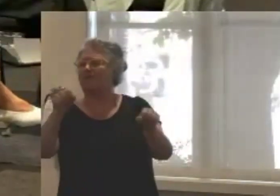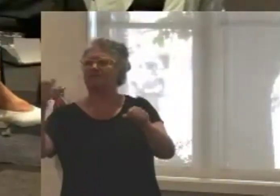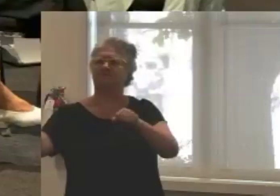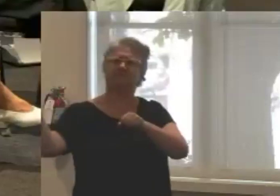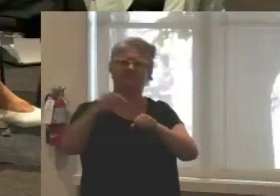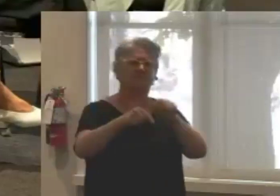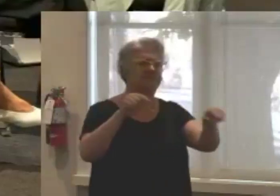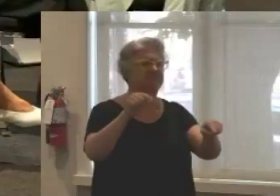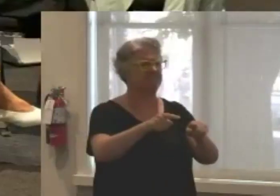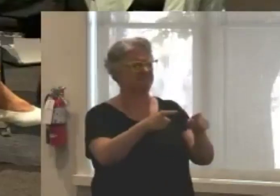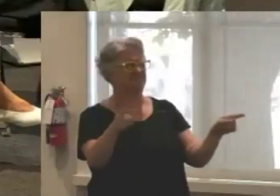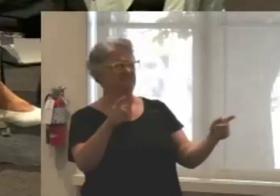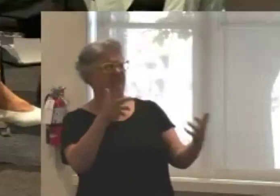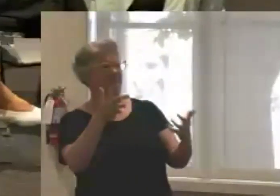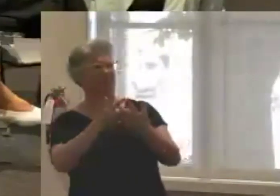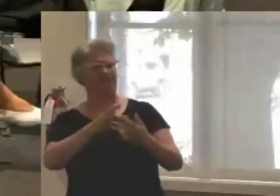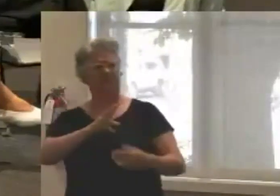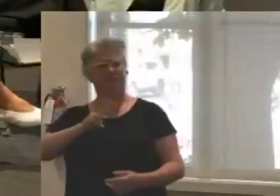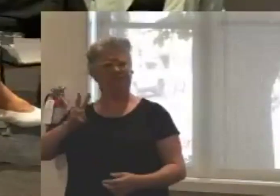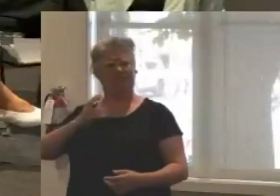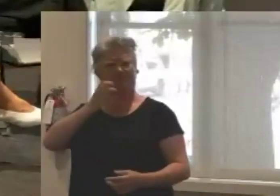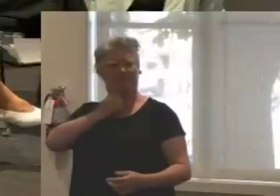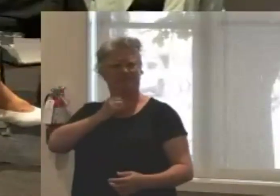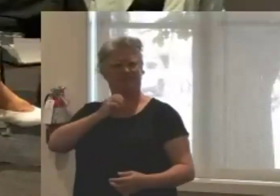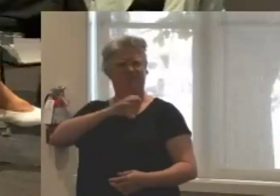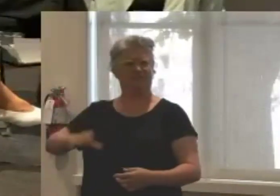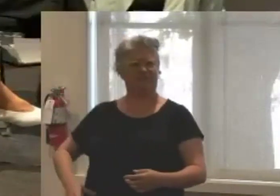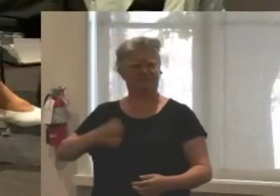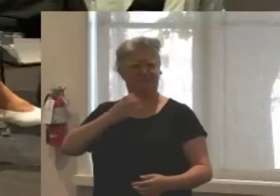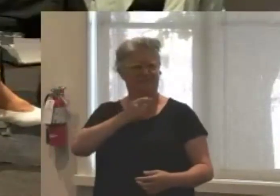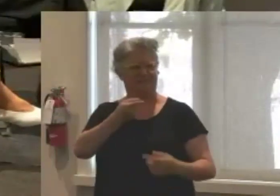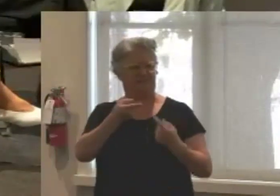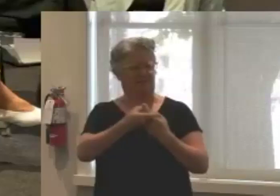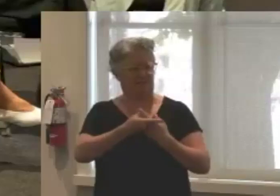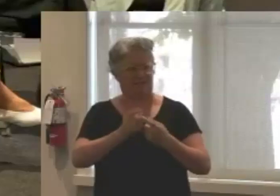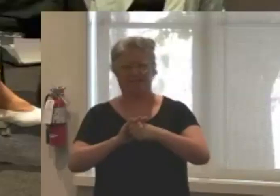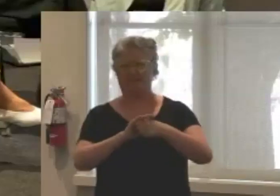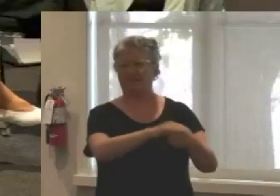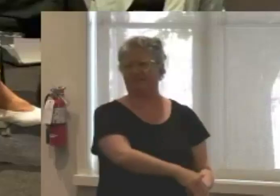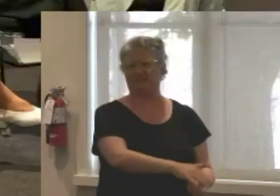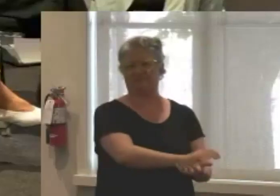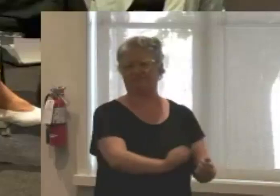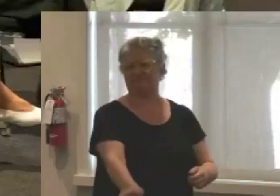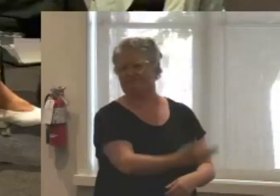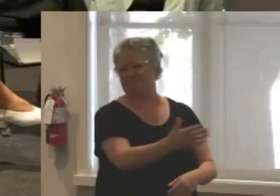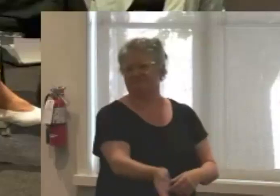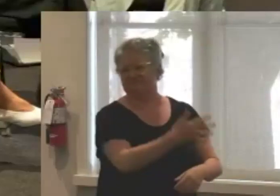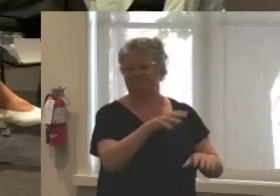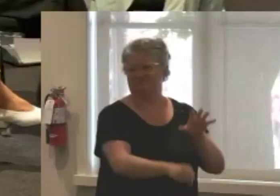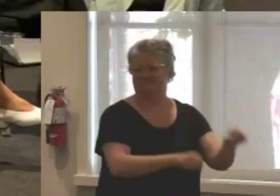their Western Christian values. They created a different system to further marginalize and erase their existence.